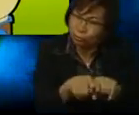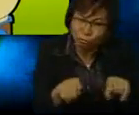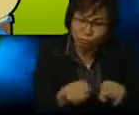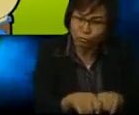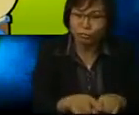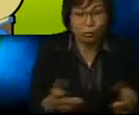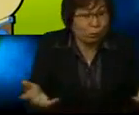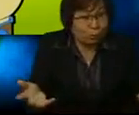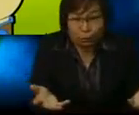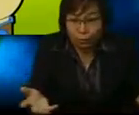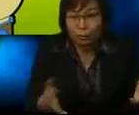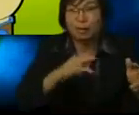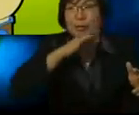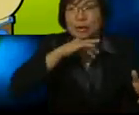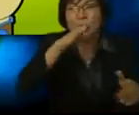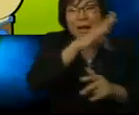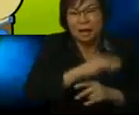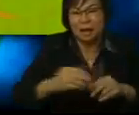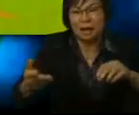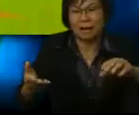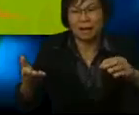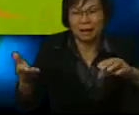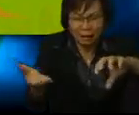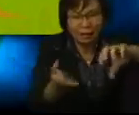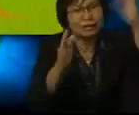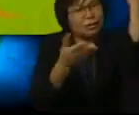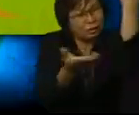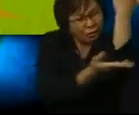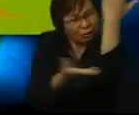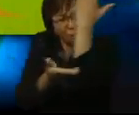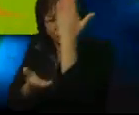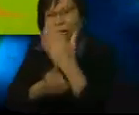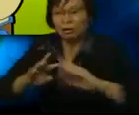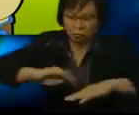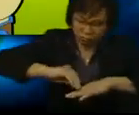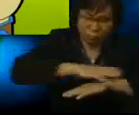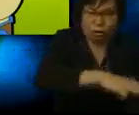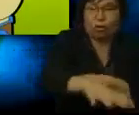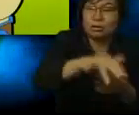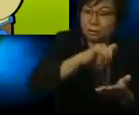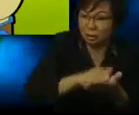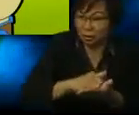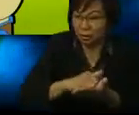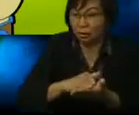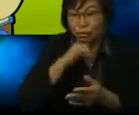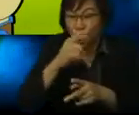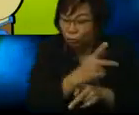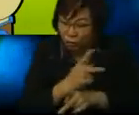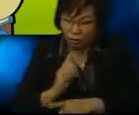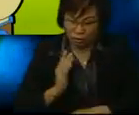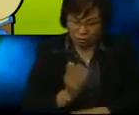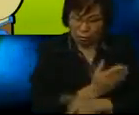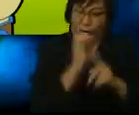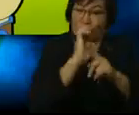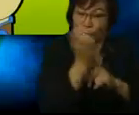Well, pollution and cutting too many trees can cause that. When we don't take care of our environment